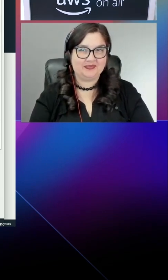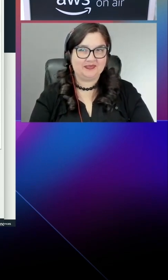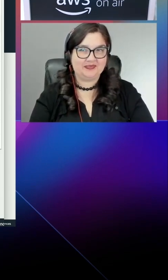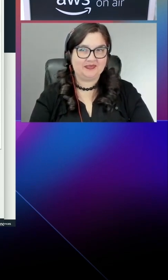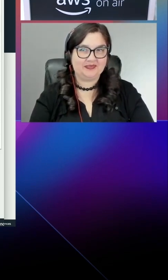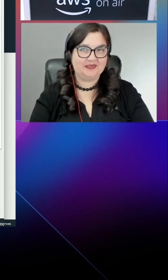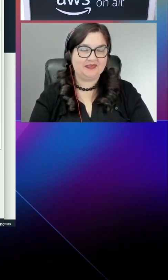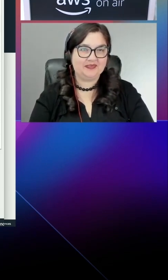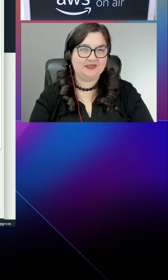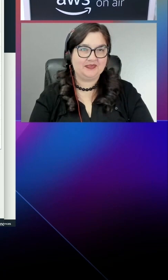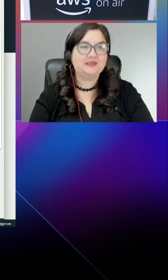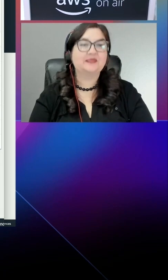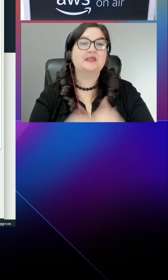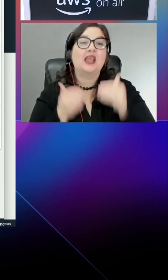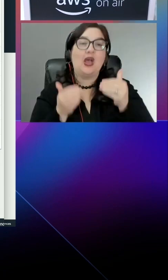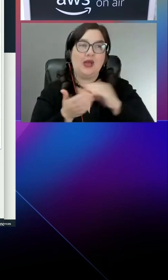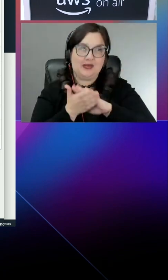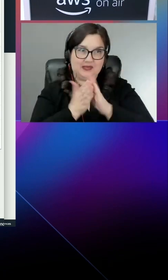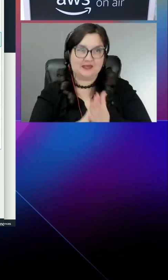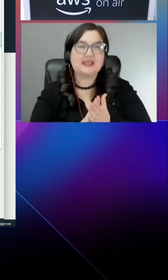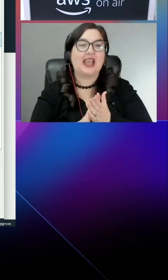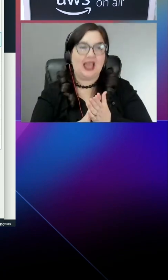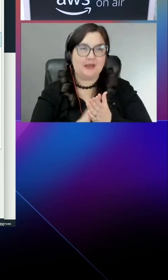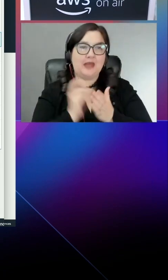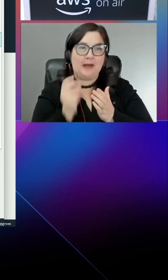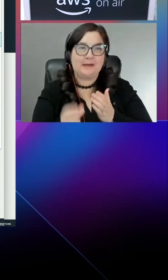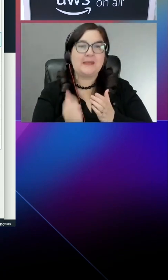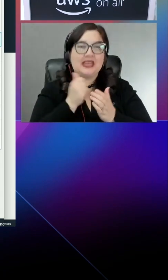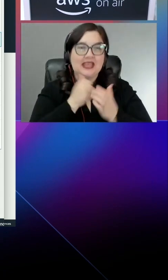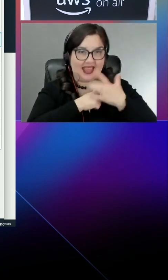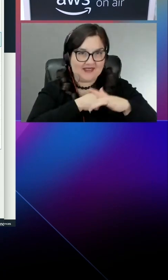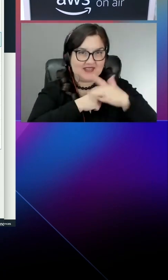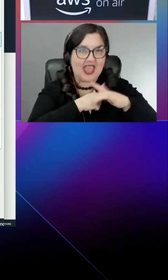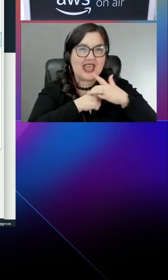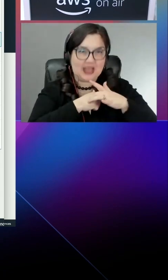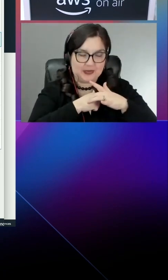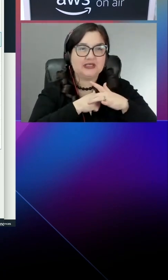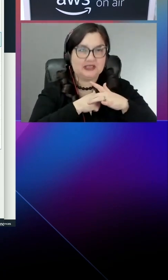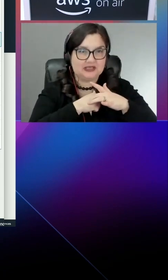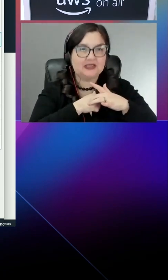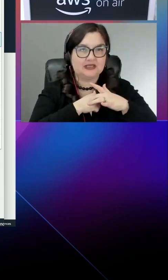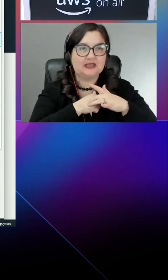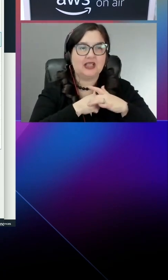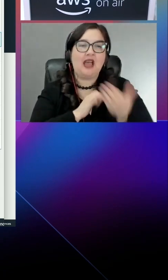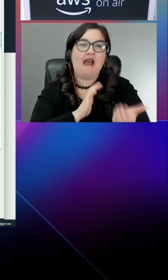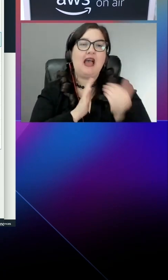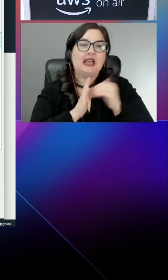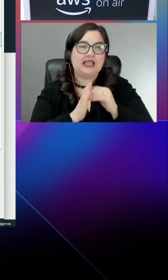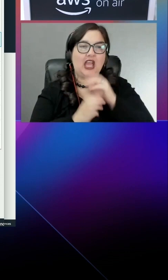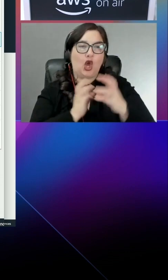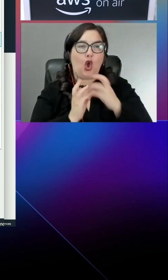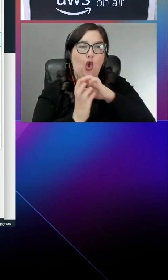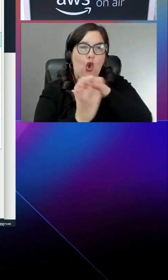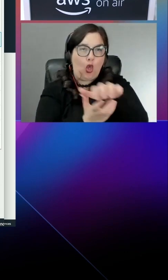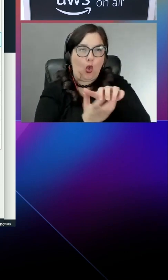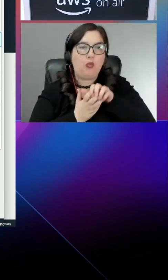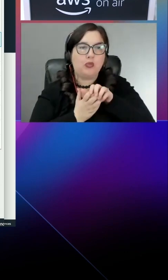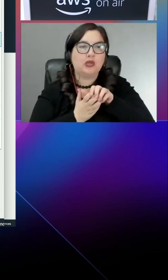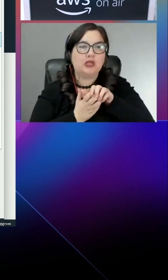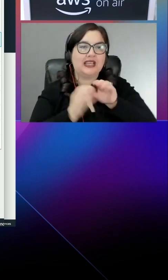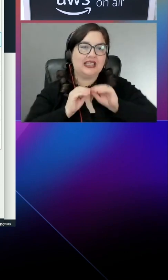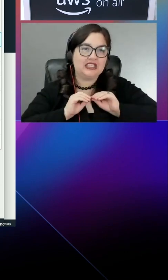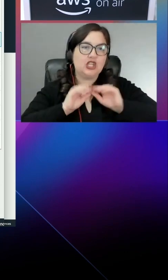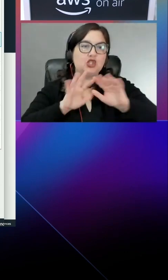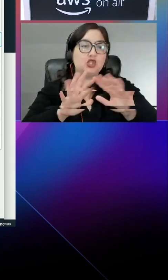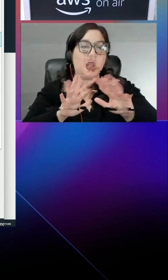And it becomes immediately available, as you see. So the Direct Connect Gateway is a globally distributed object. It doesn't reside in a region, so it becomes